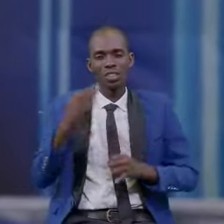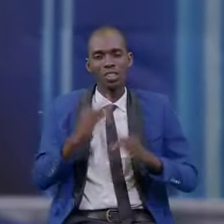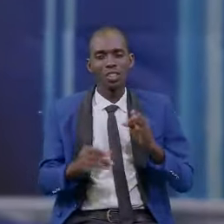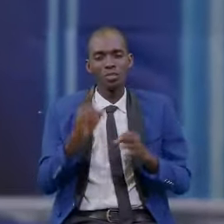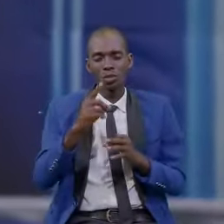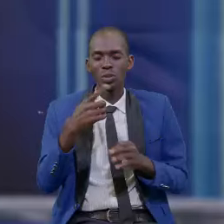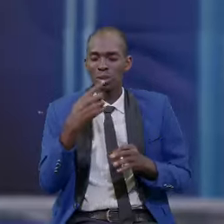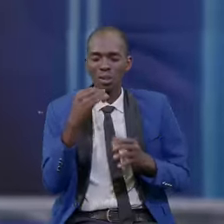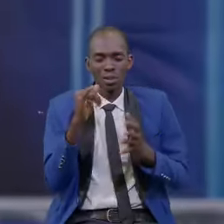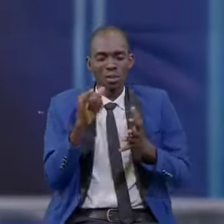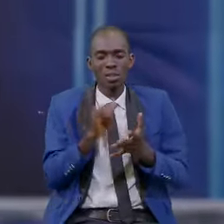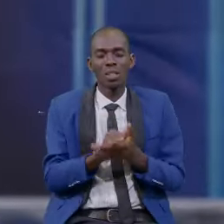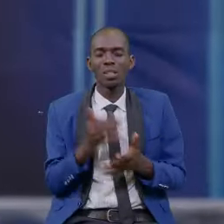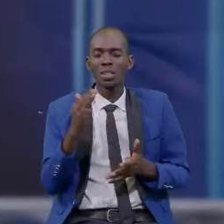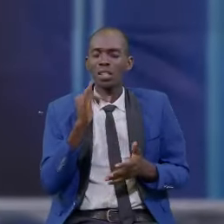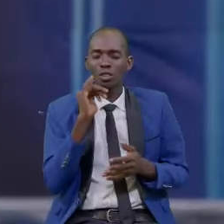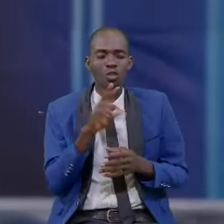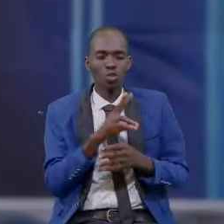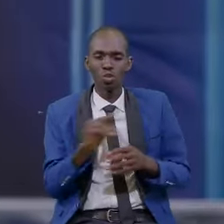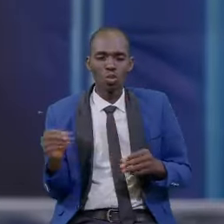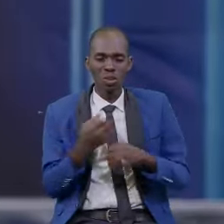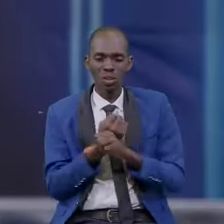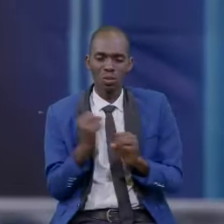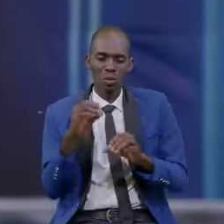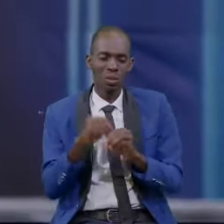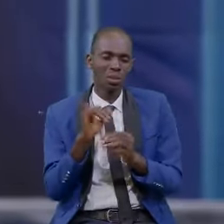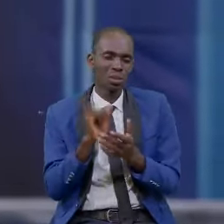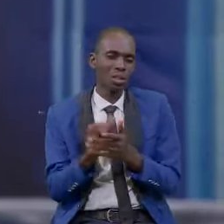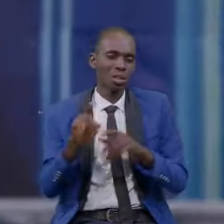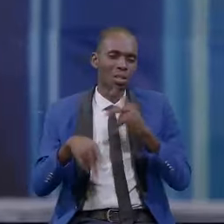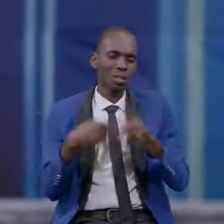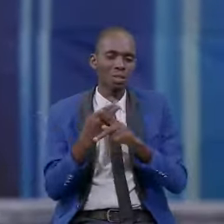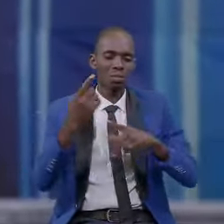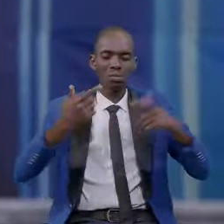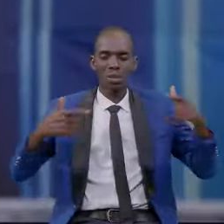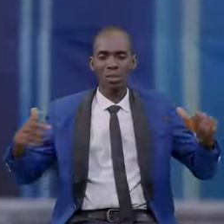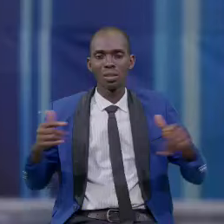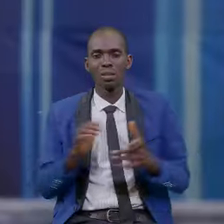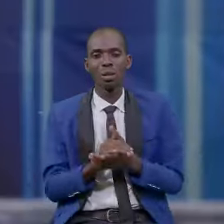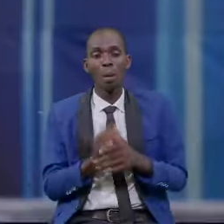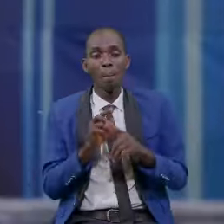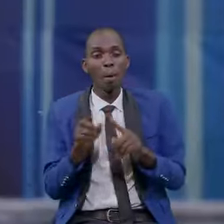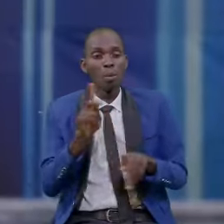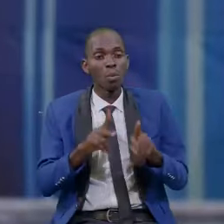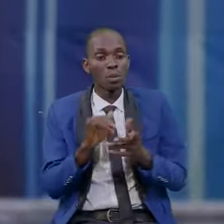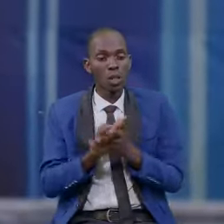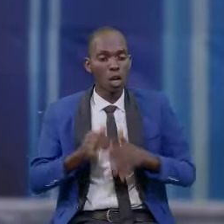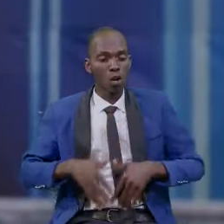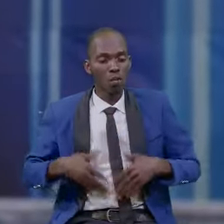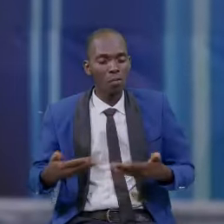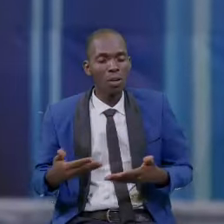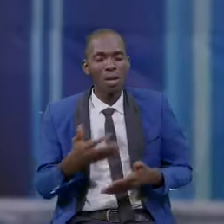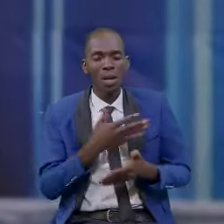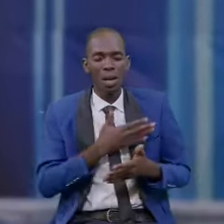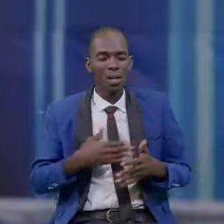there. It is those who confess, those who forsake, and they say, by your grace, by the cleansing